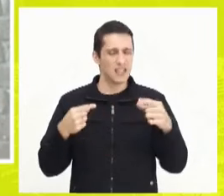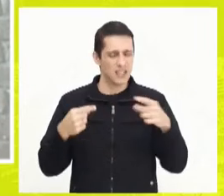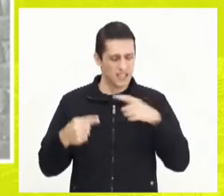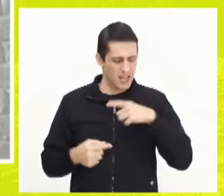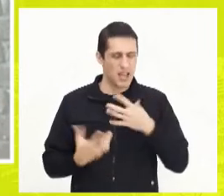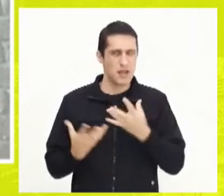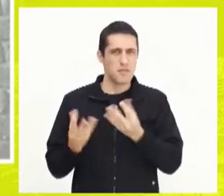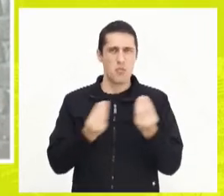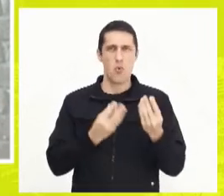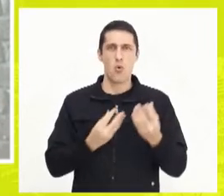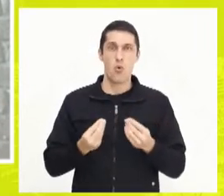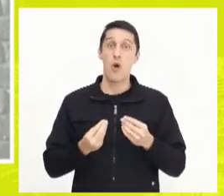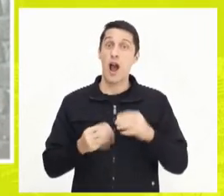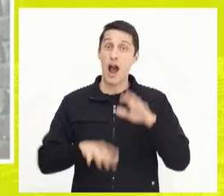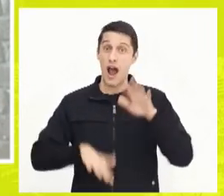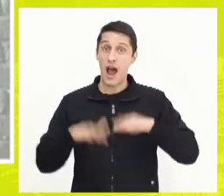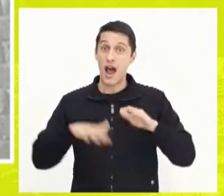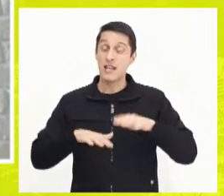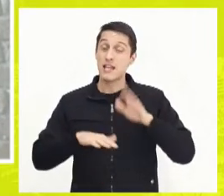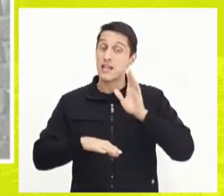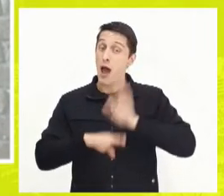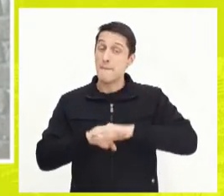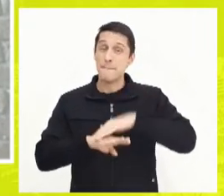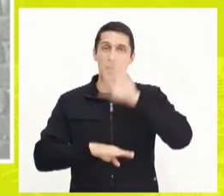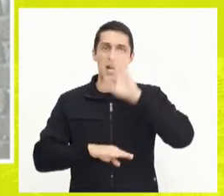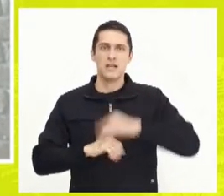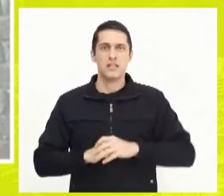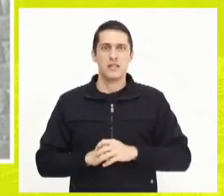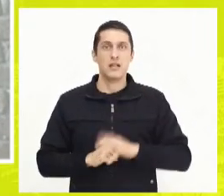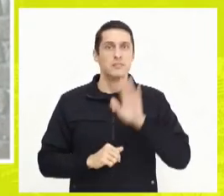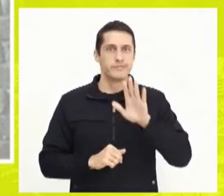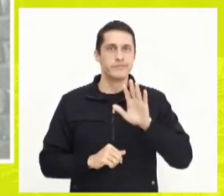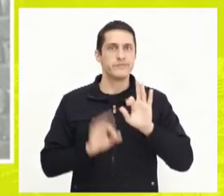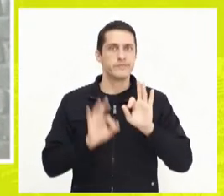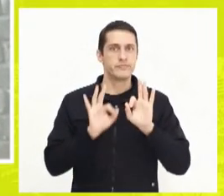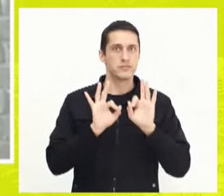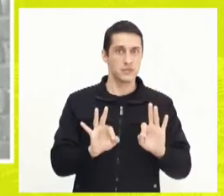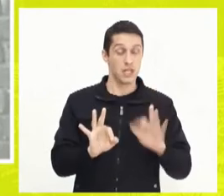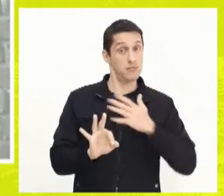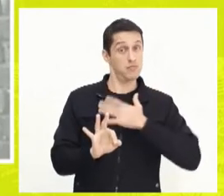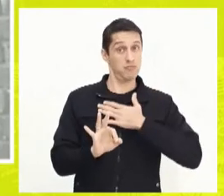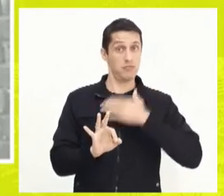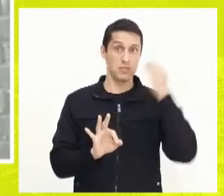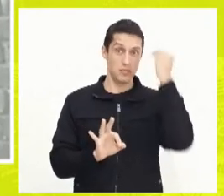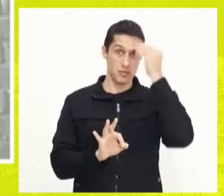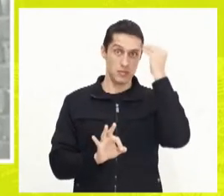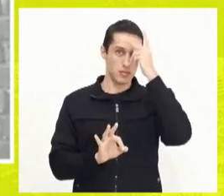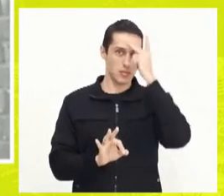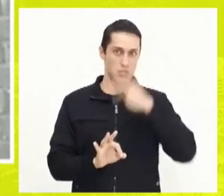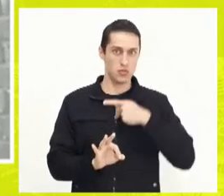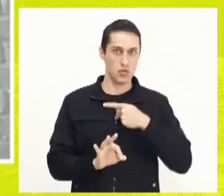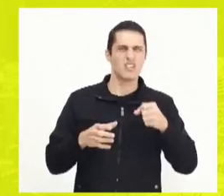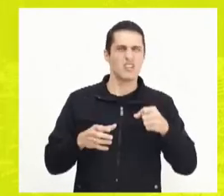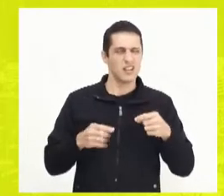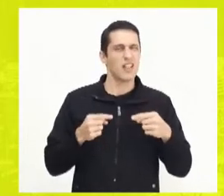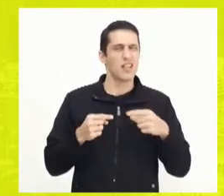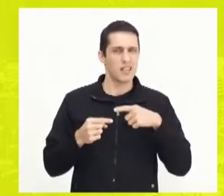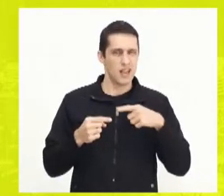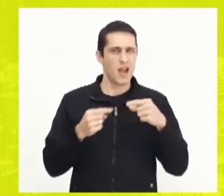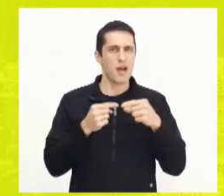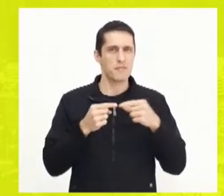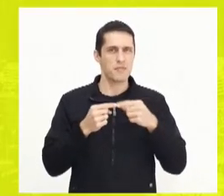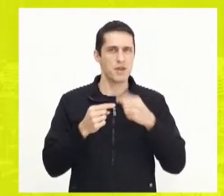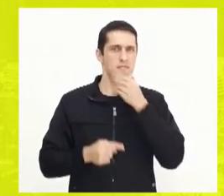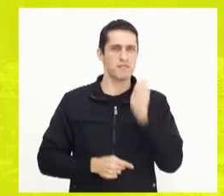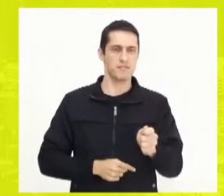happens this a lot i mean this is sexism is very dense in brazil but certainly in my personal experience as a journal